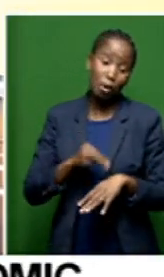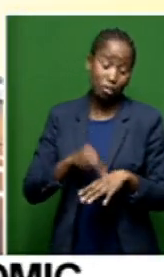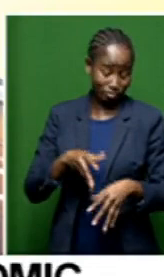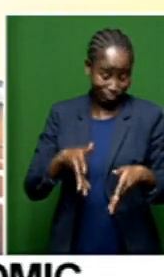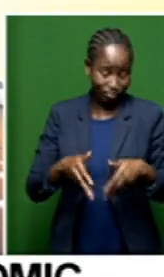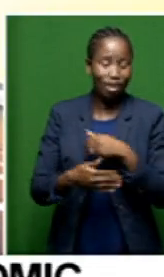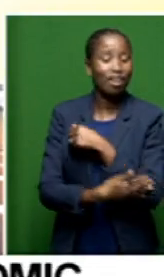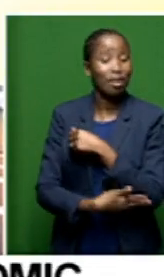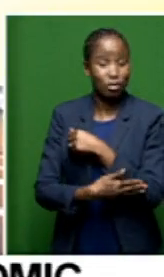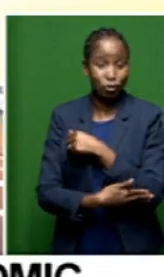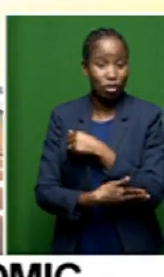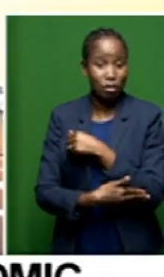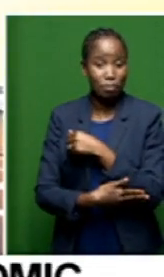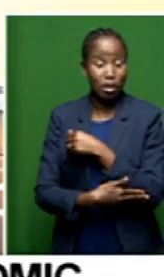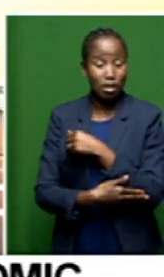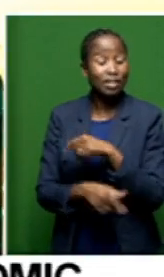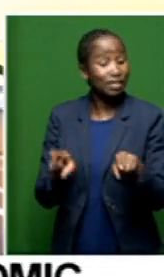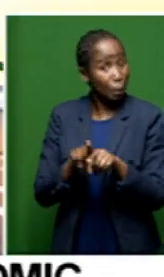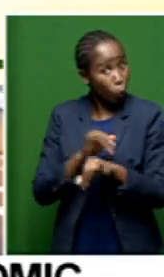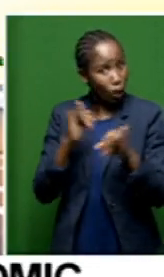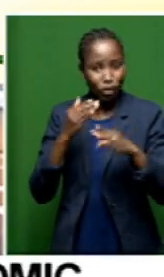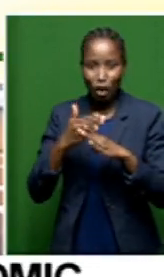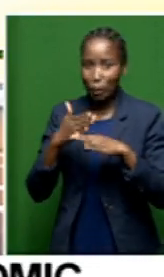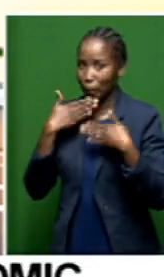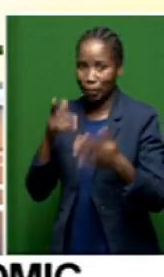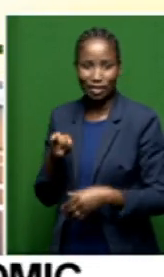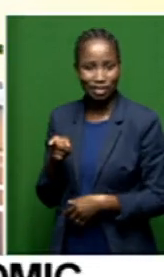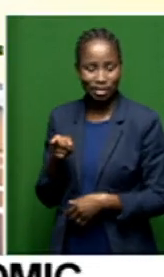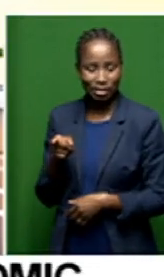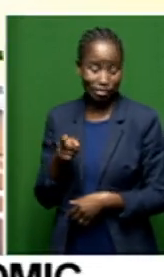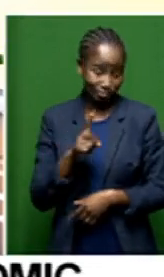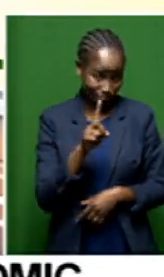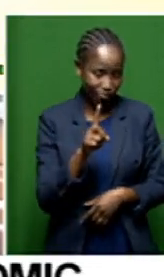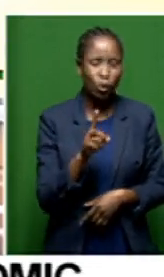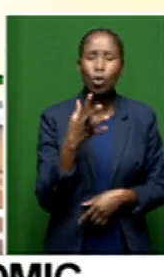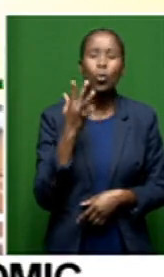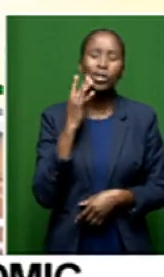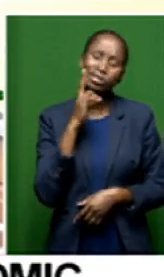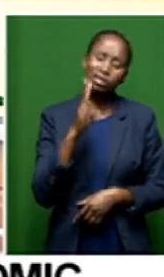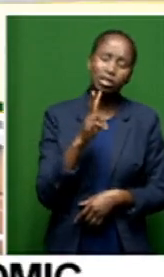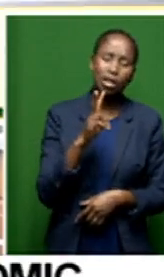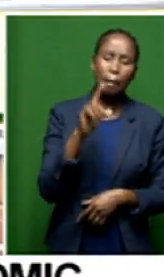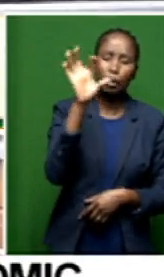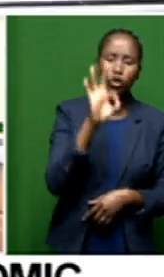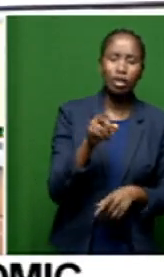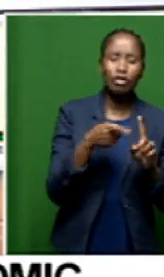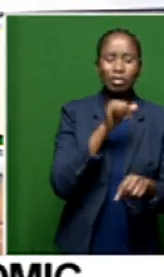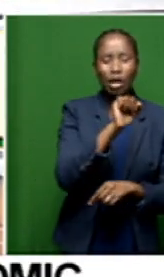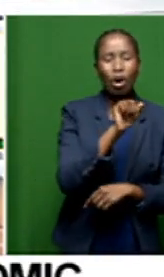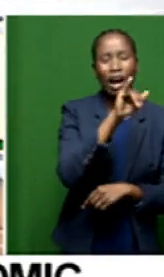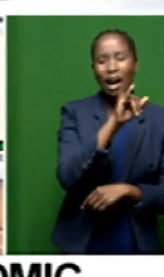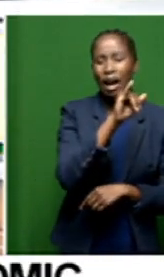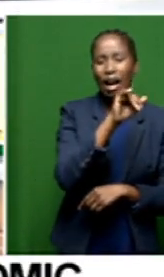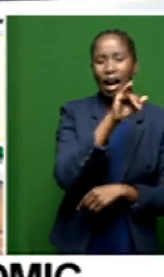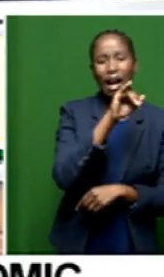most importantly, job creation. And I know you've alluded to it so much. So when you look at what percentage the IMF, it doesn't matter to